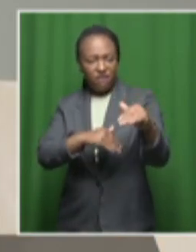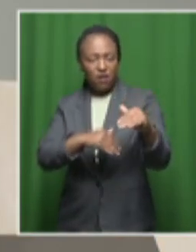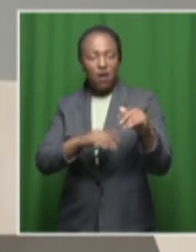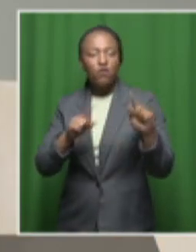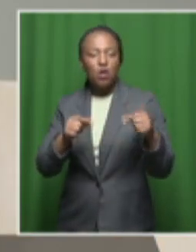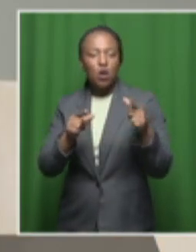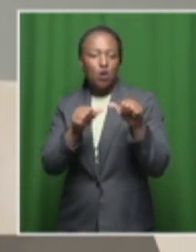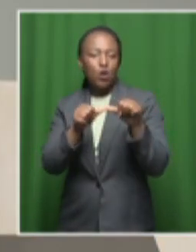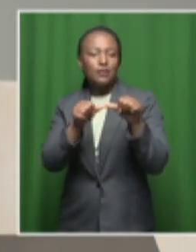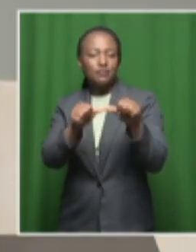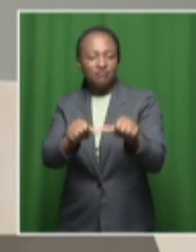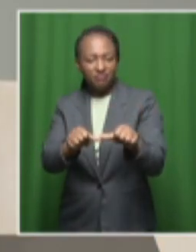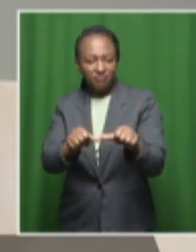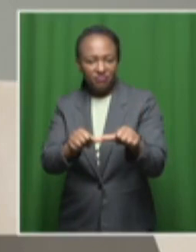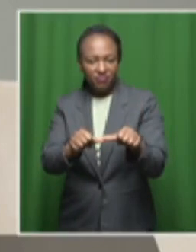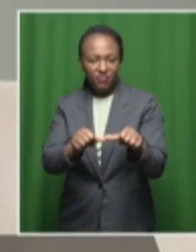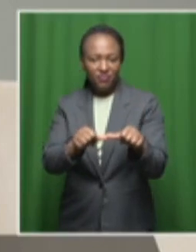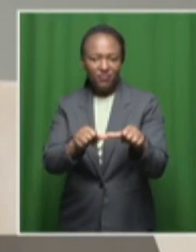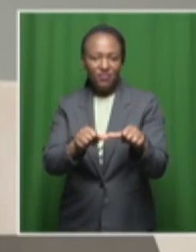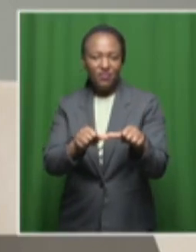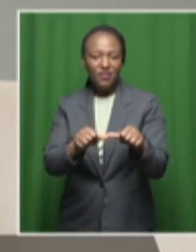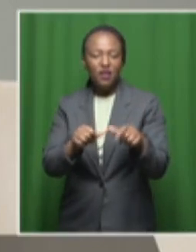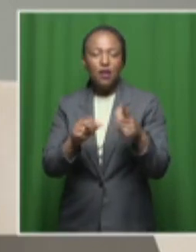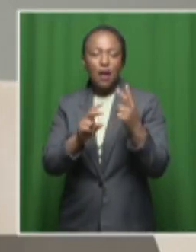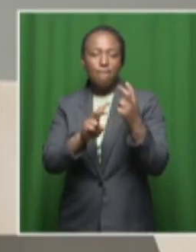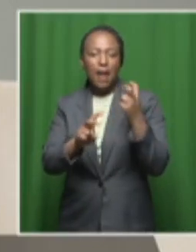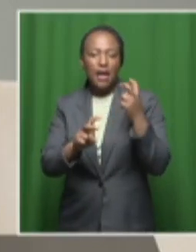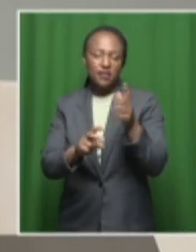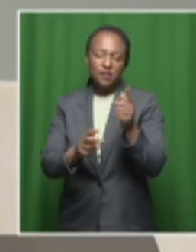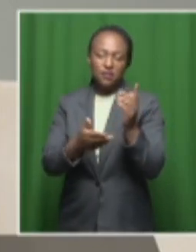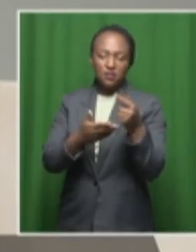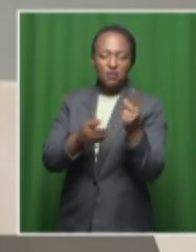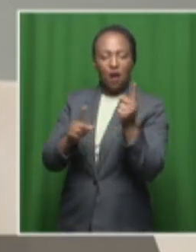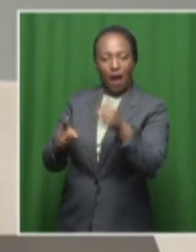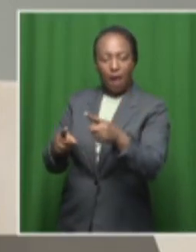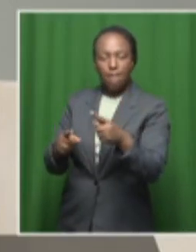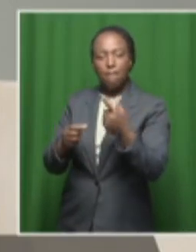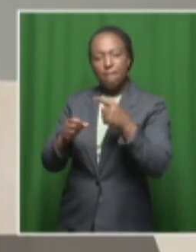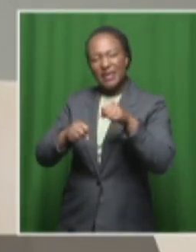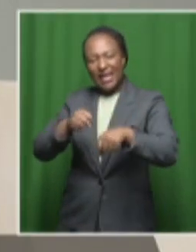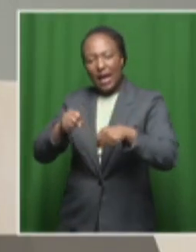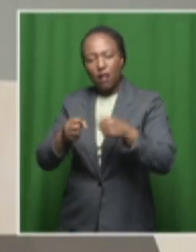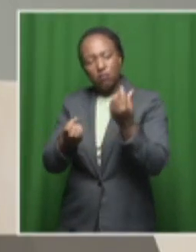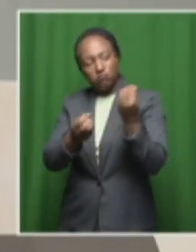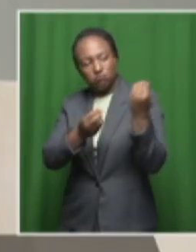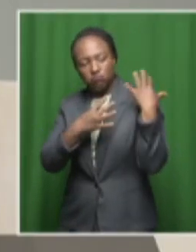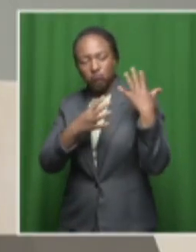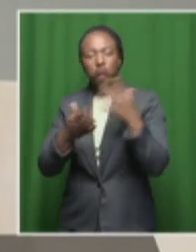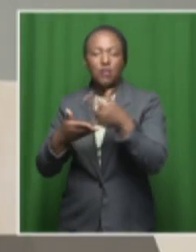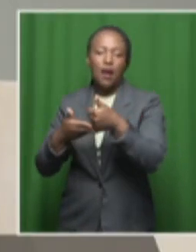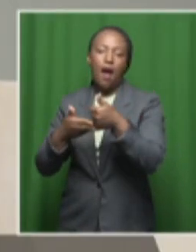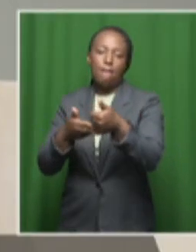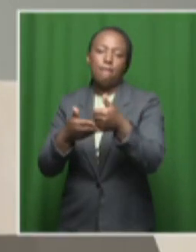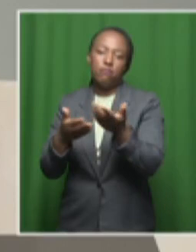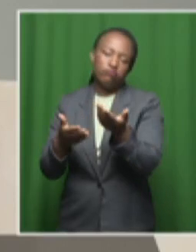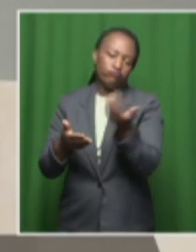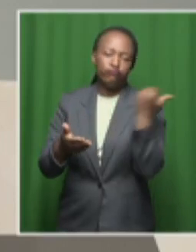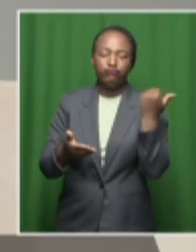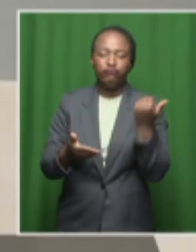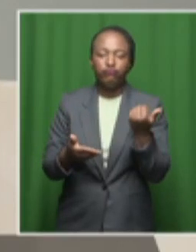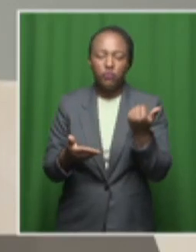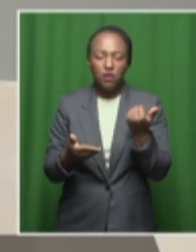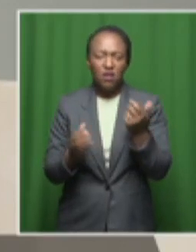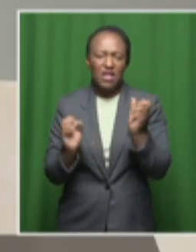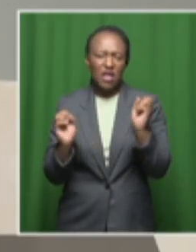there are those Thembelihle buses that come, you know, assist you, put your cycle on. But it does cut off, I think,